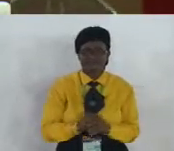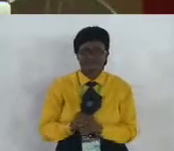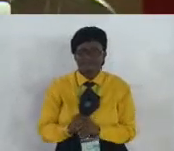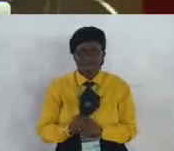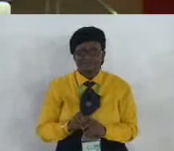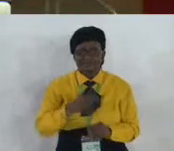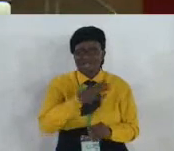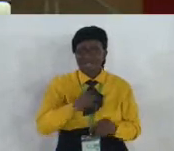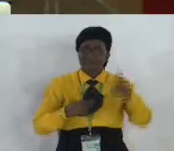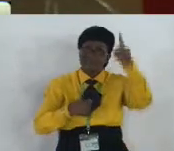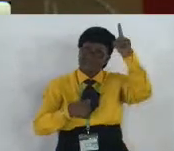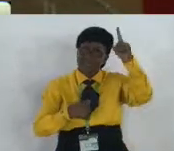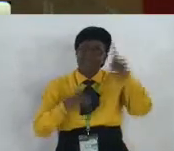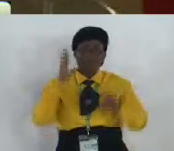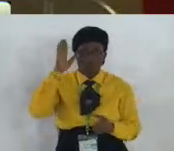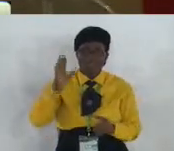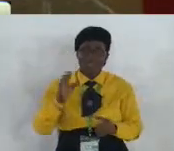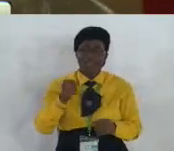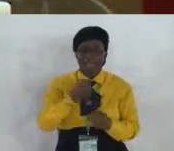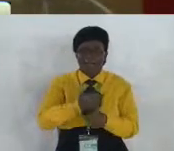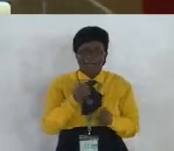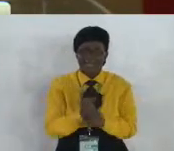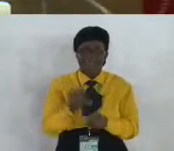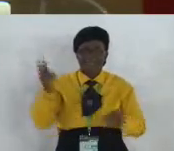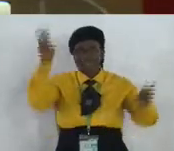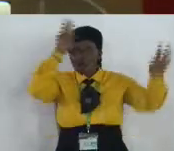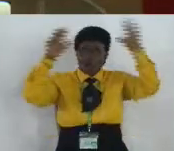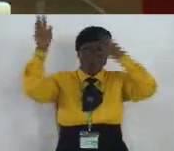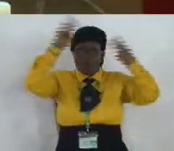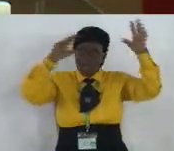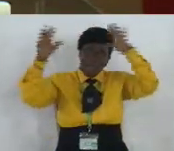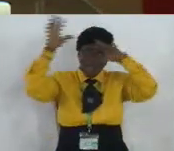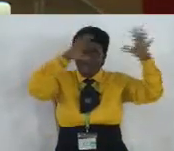And I will cause the wind to blow.